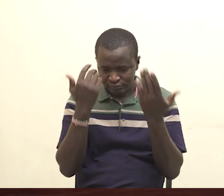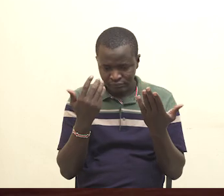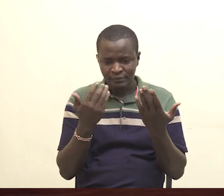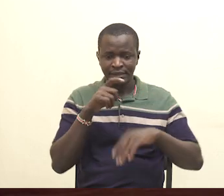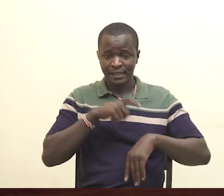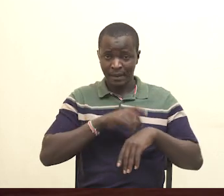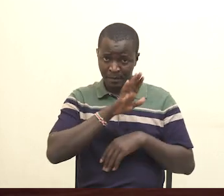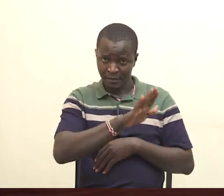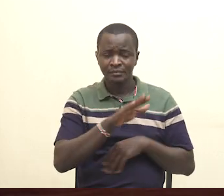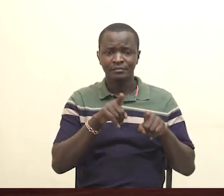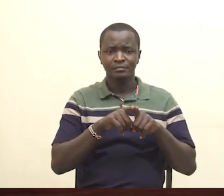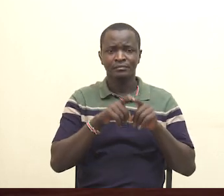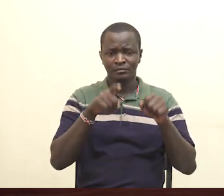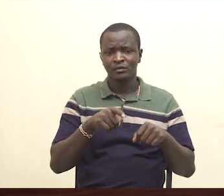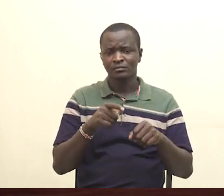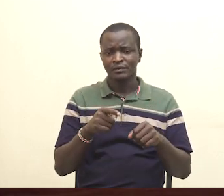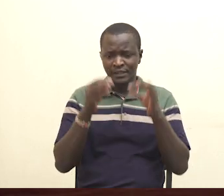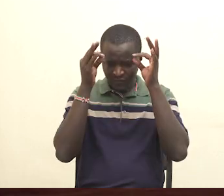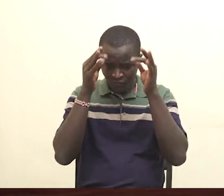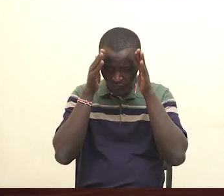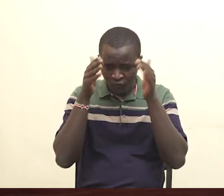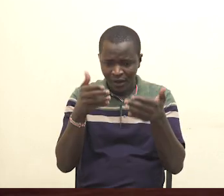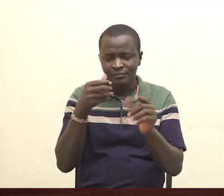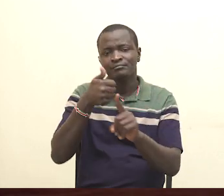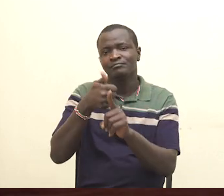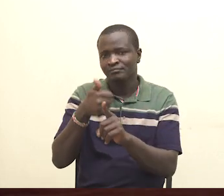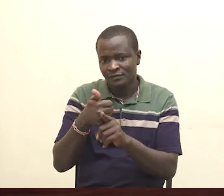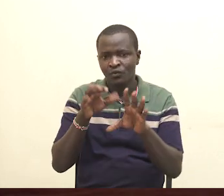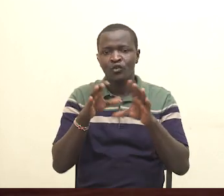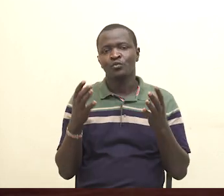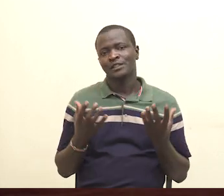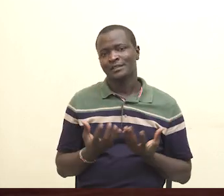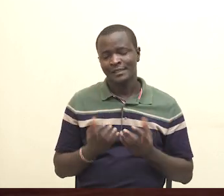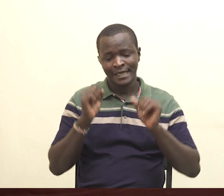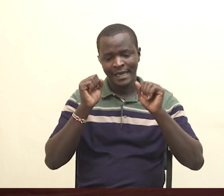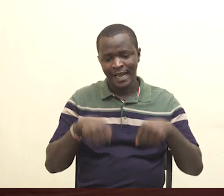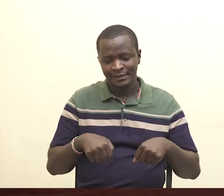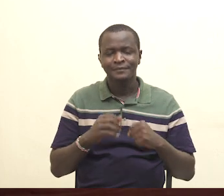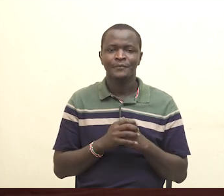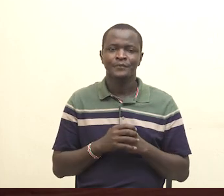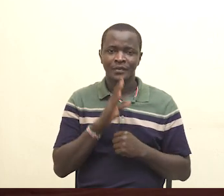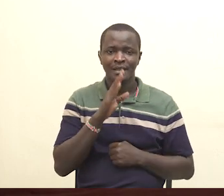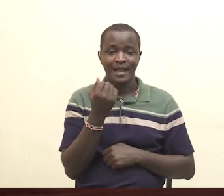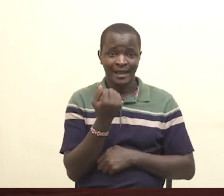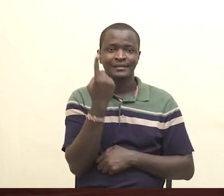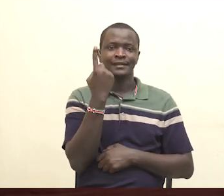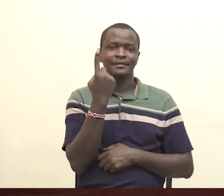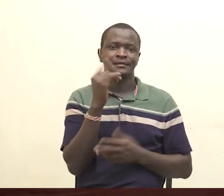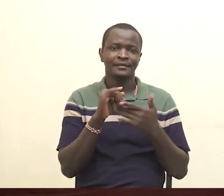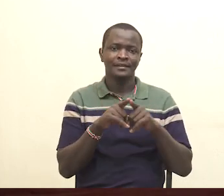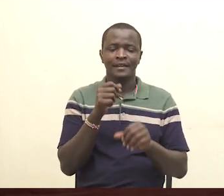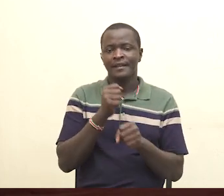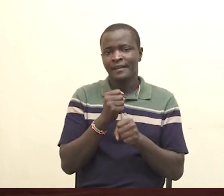period, I decided to do advocacy so that the community can be able to understand